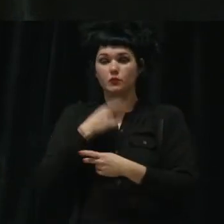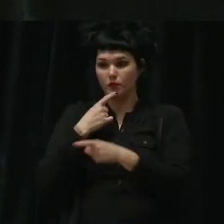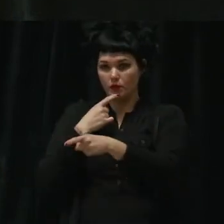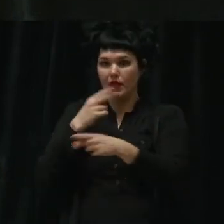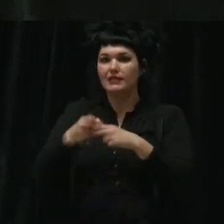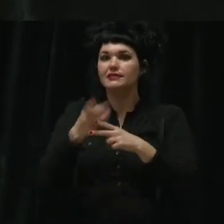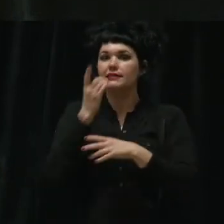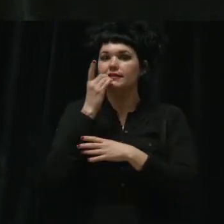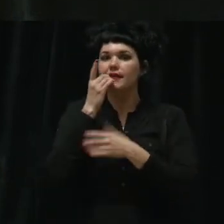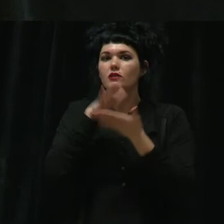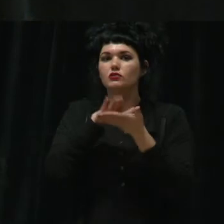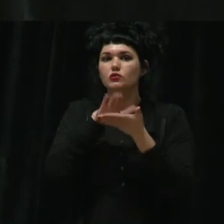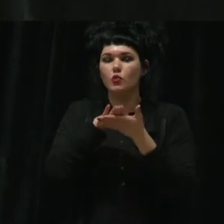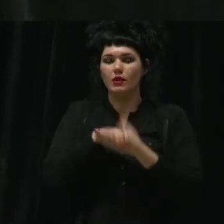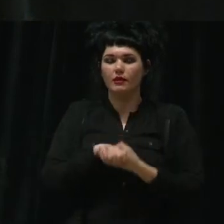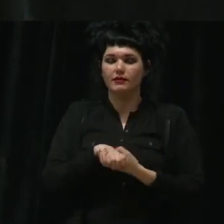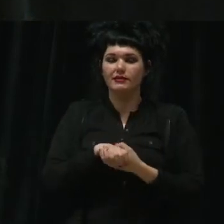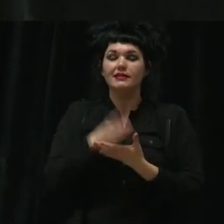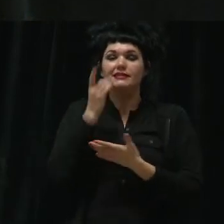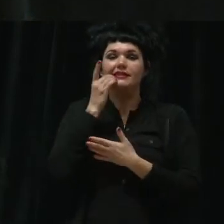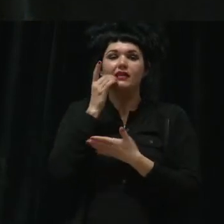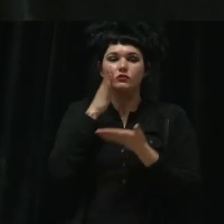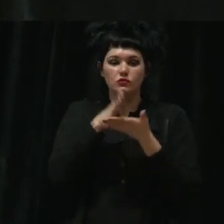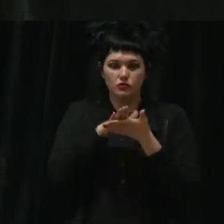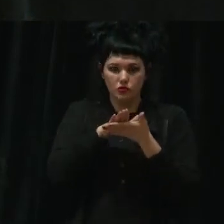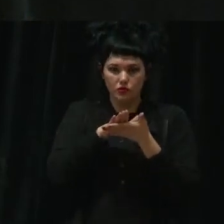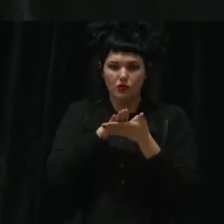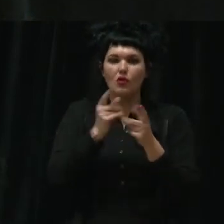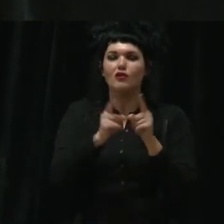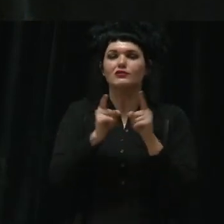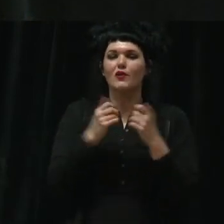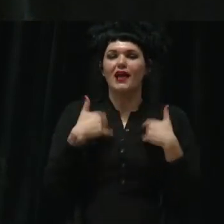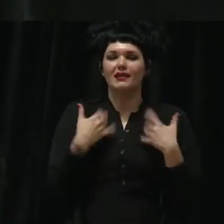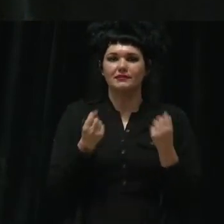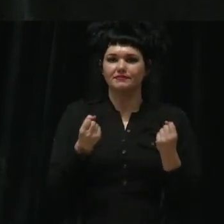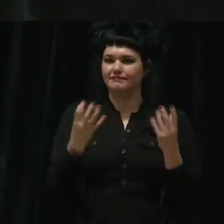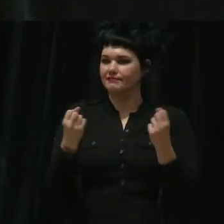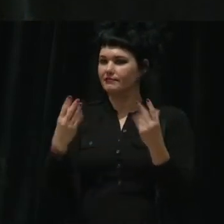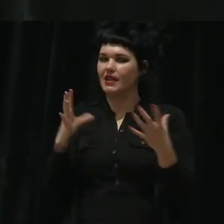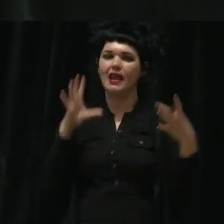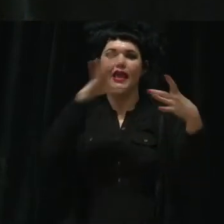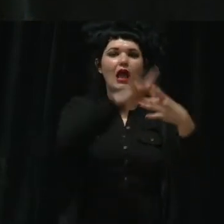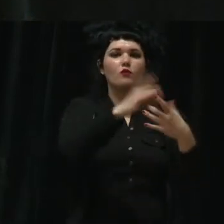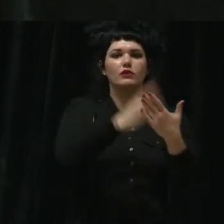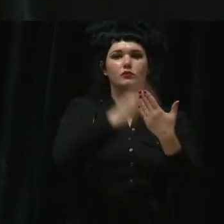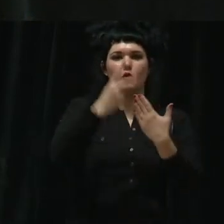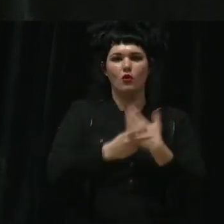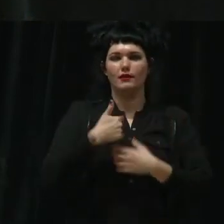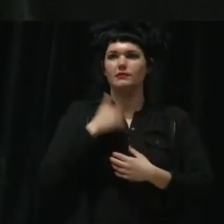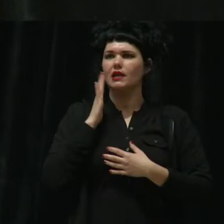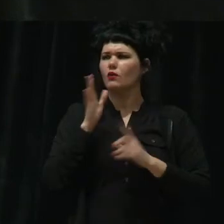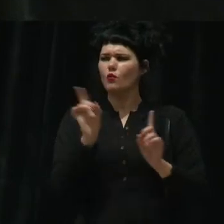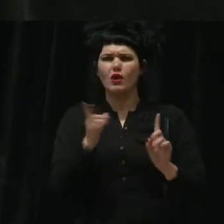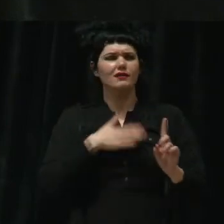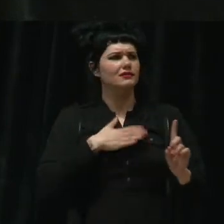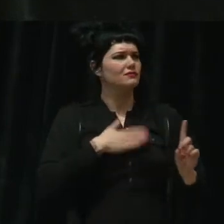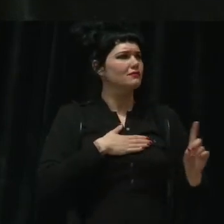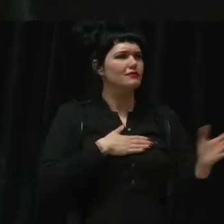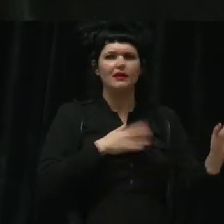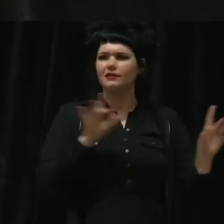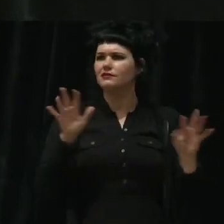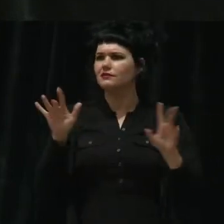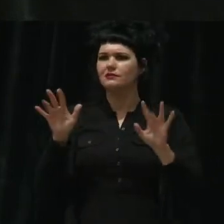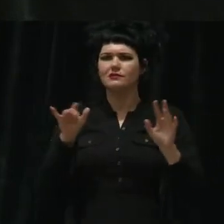school. The dental school also has a number of outreach programs, and I will, where's my good brother?